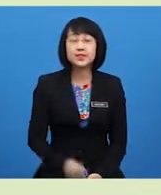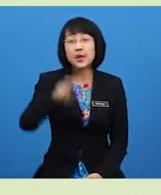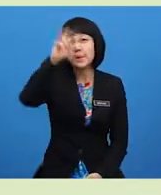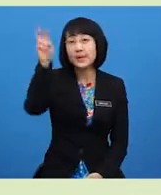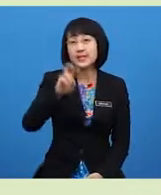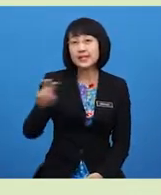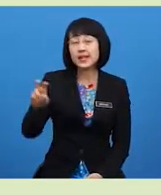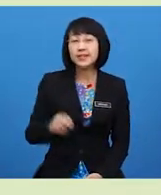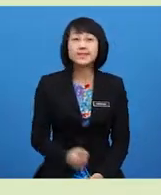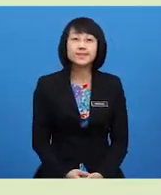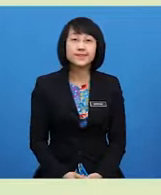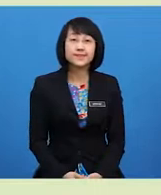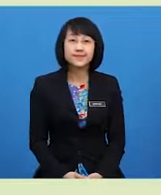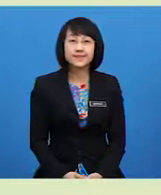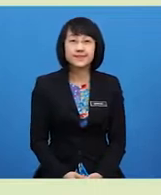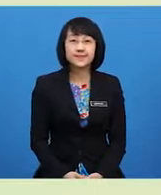pizza,